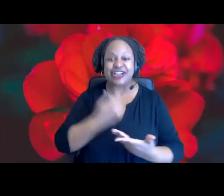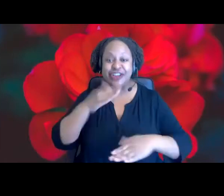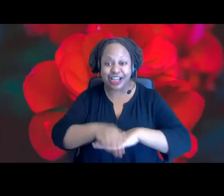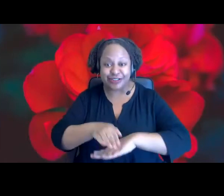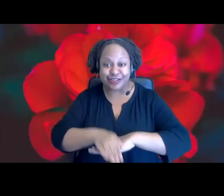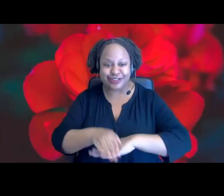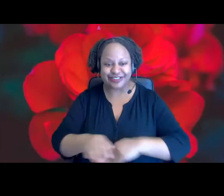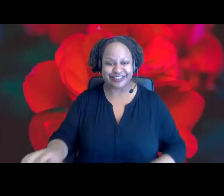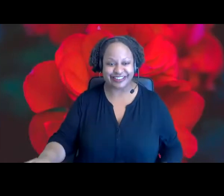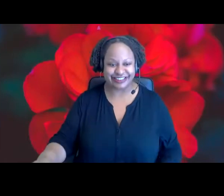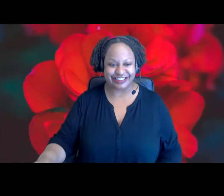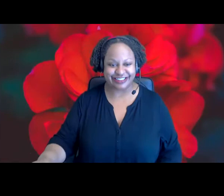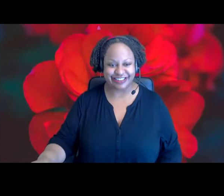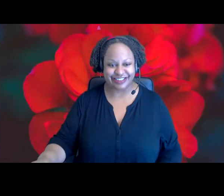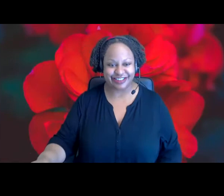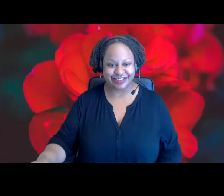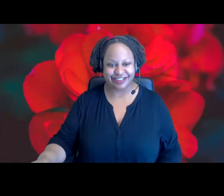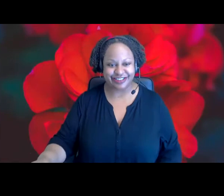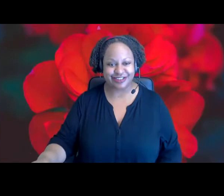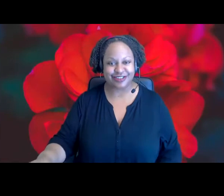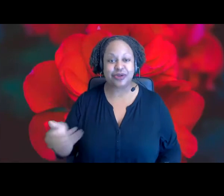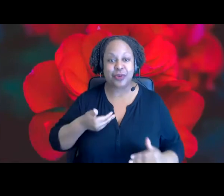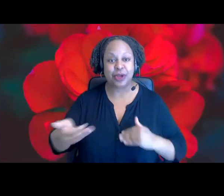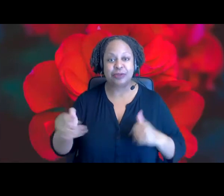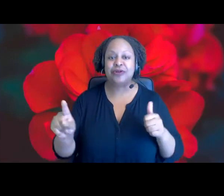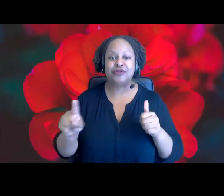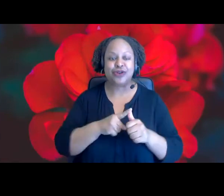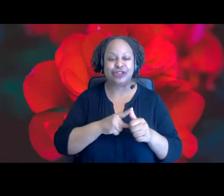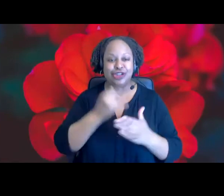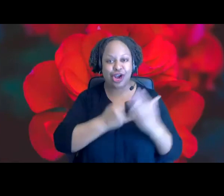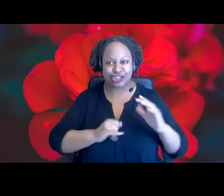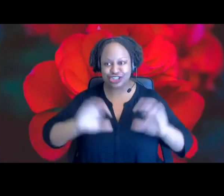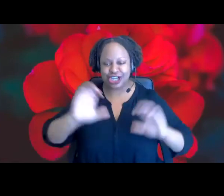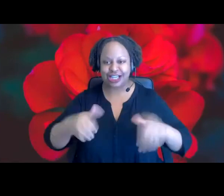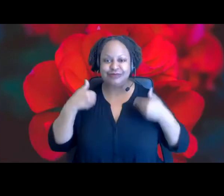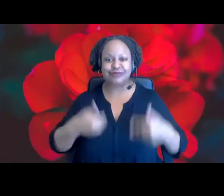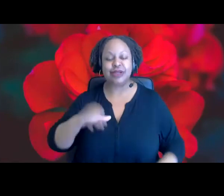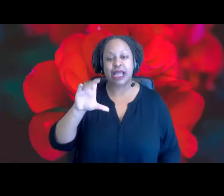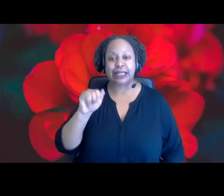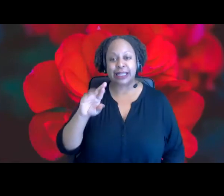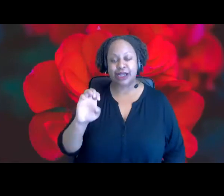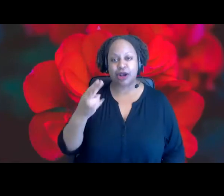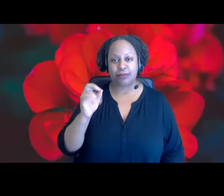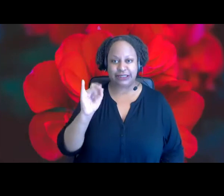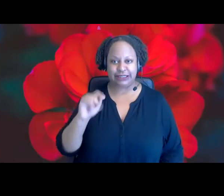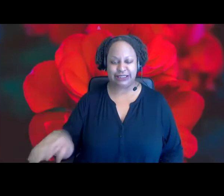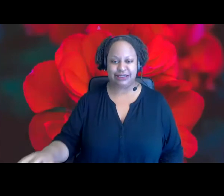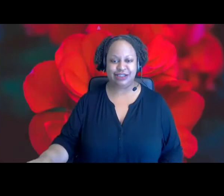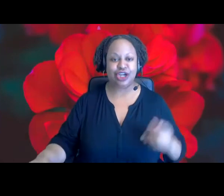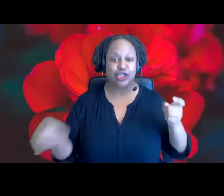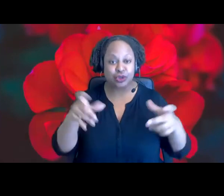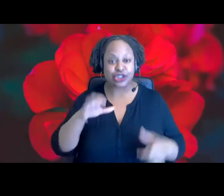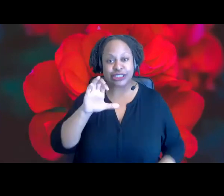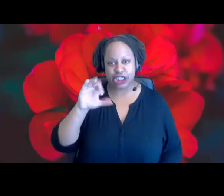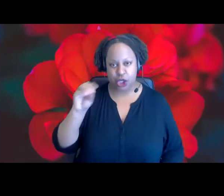afternoon. Welcome to the very first Arts Chats. I'm Claire Hopkinson. I'm the Director and CEO of Toronto Arts Council and Toronto